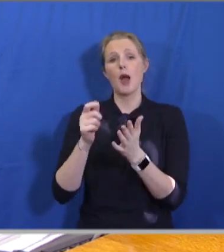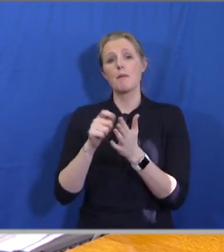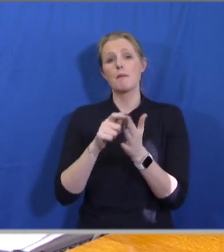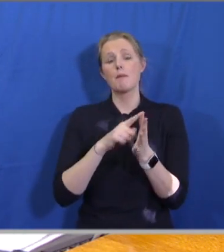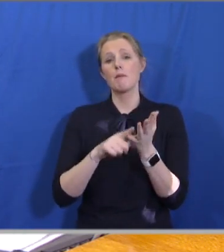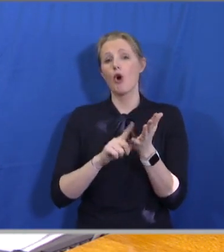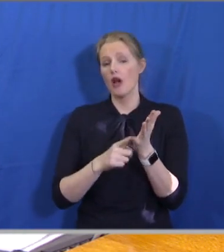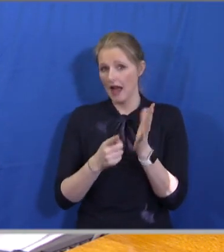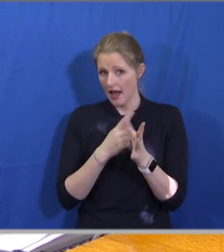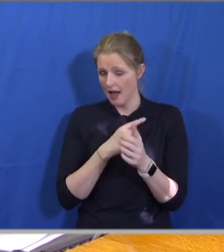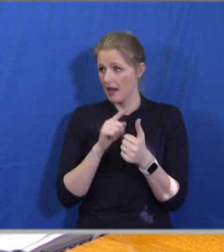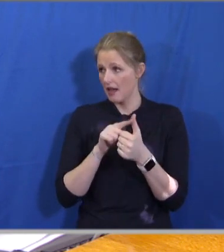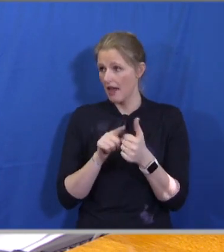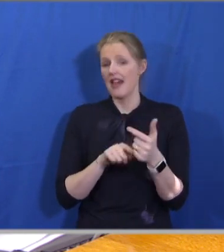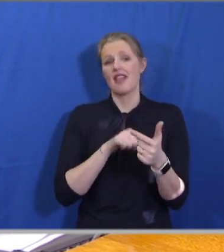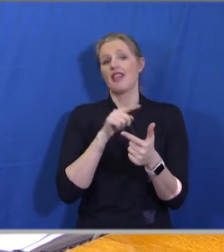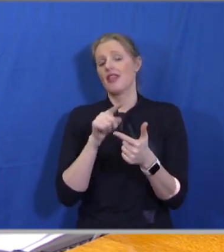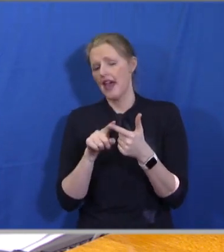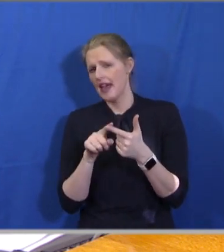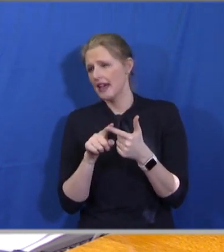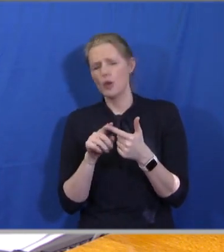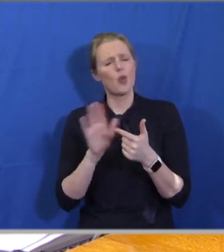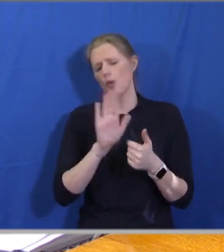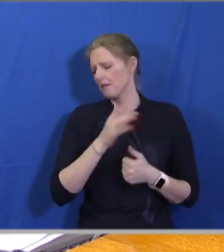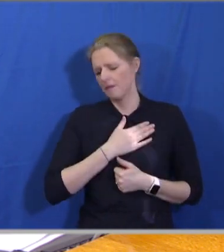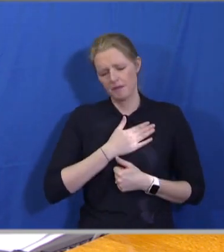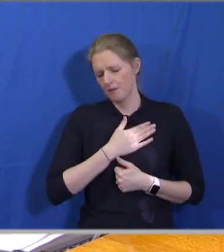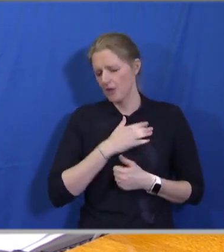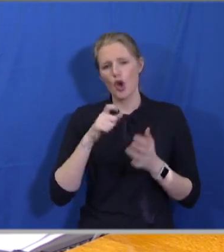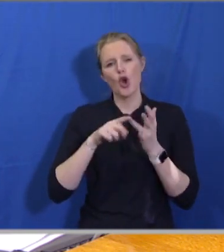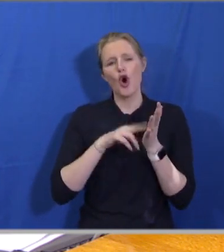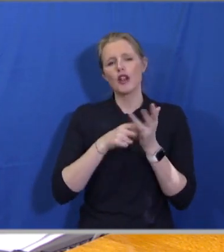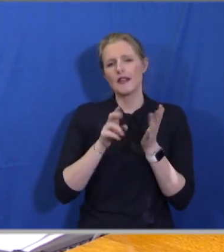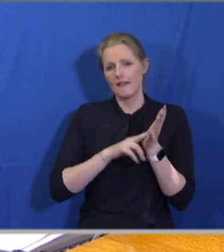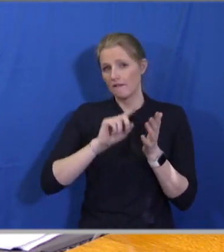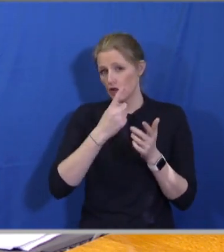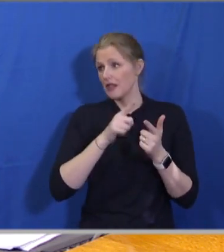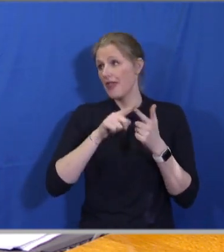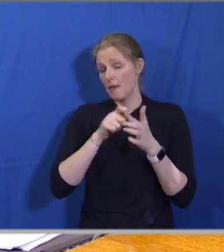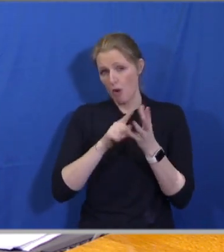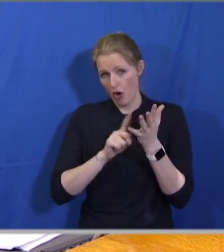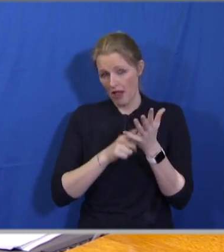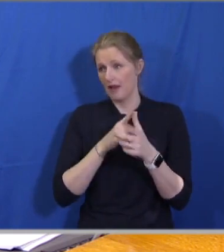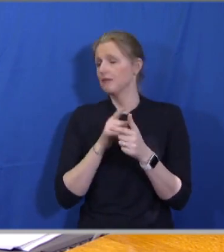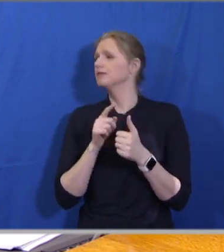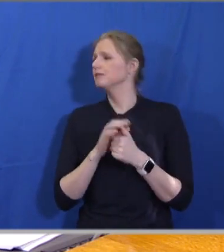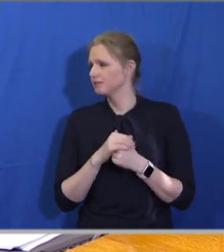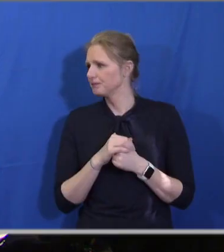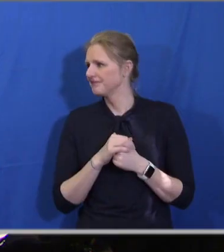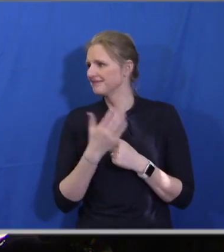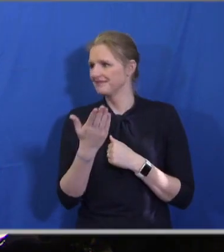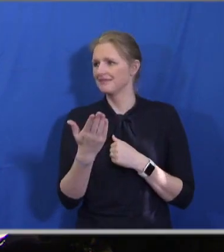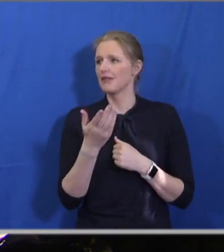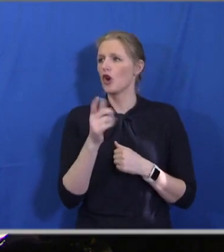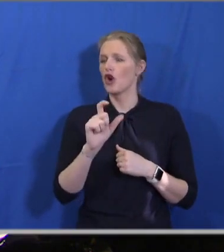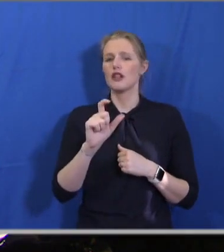and then I have I'm going to go to Colin first, then Paula, then Carol. Go ahead, Colin.